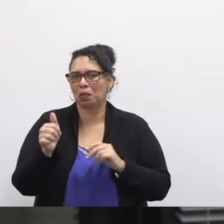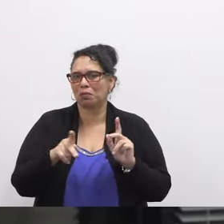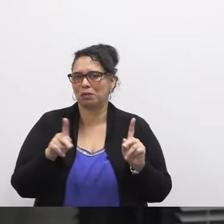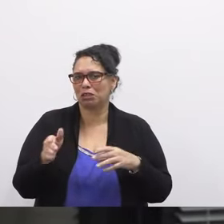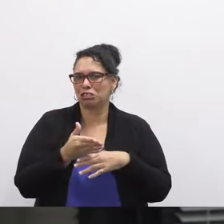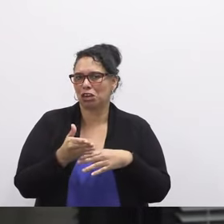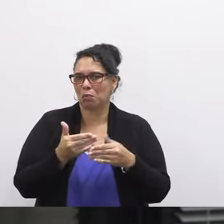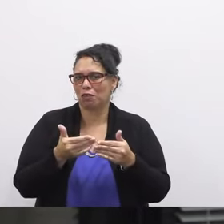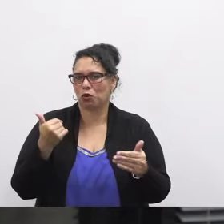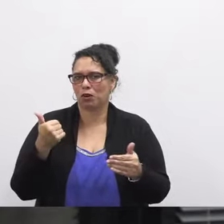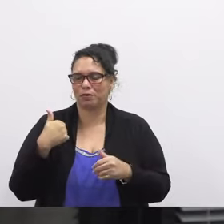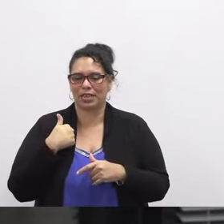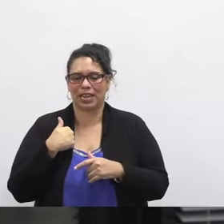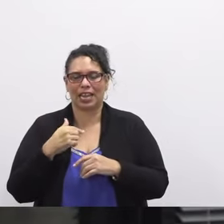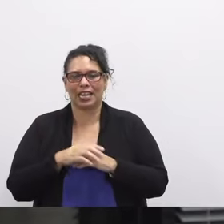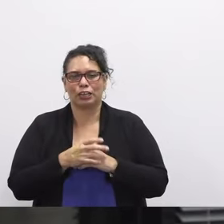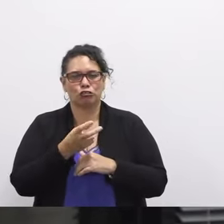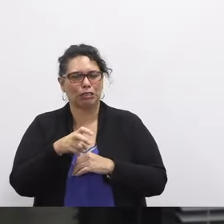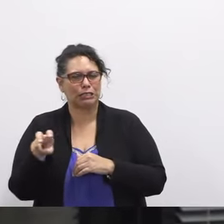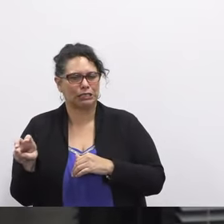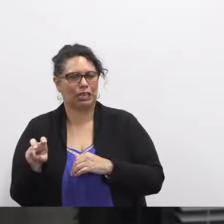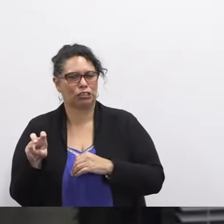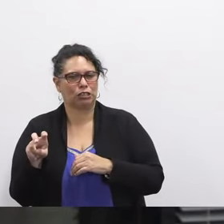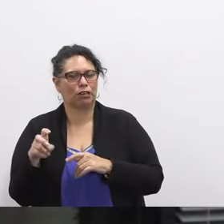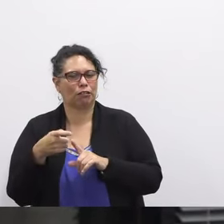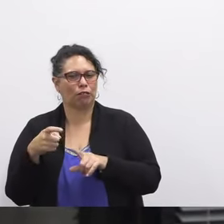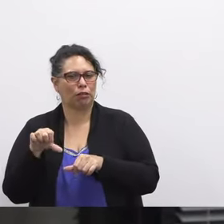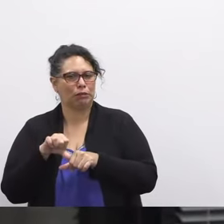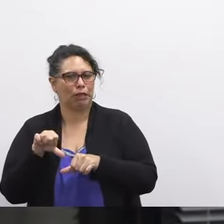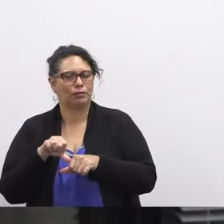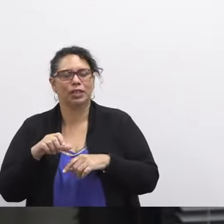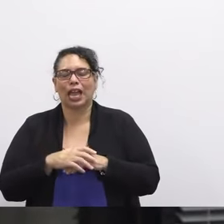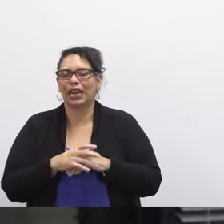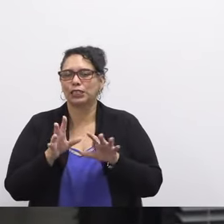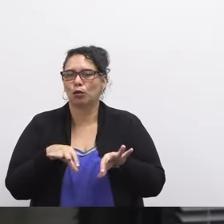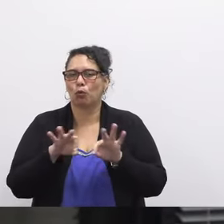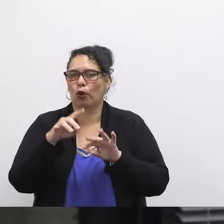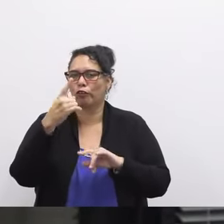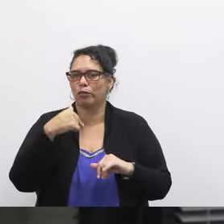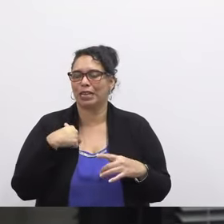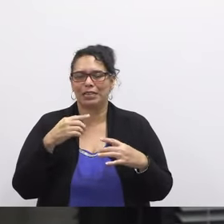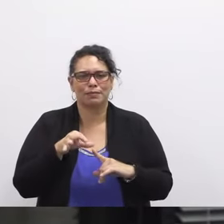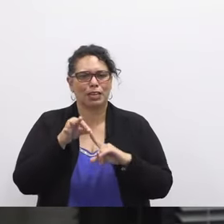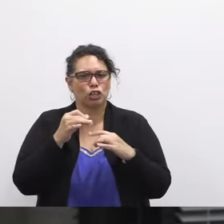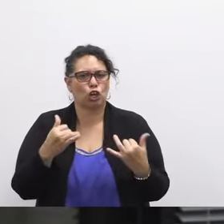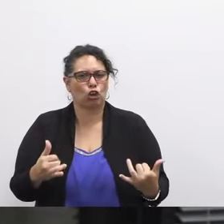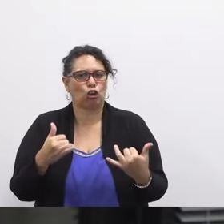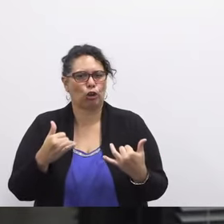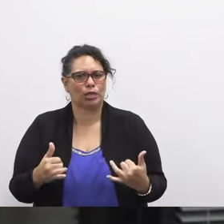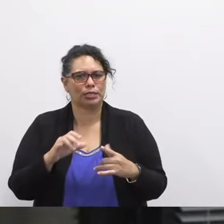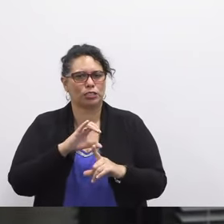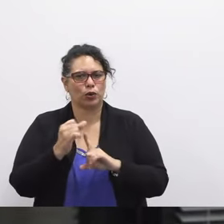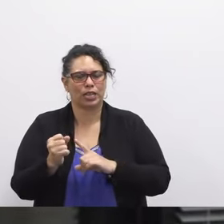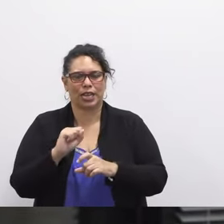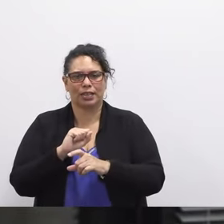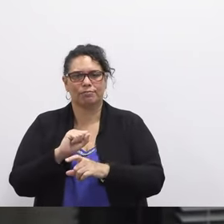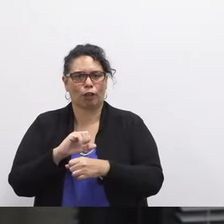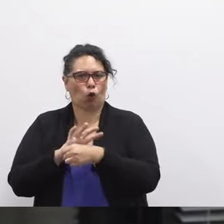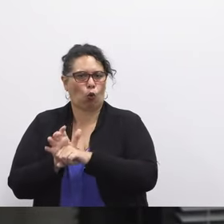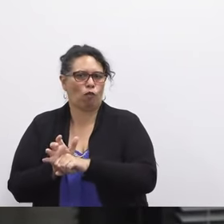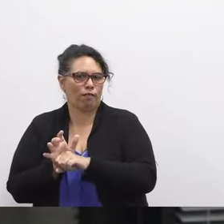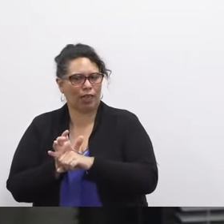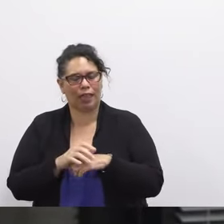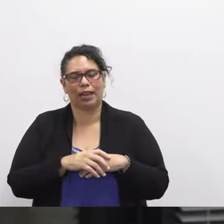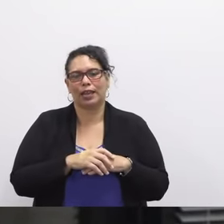on transitioning off fossil fuels and how important it is to me. Especially with the current situation of the COVID-19 pandemic and